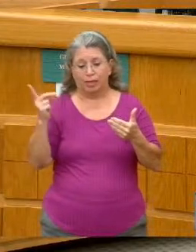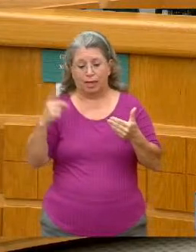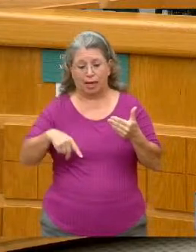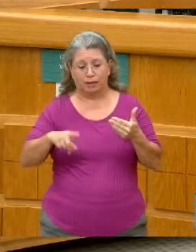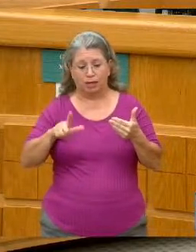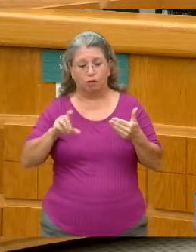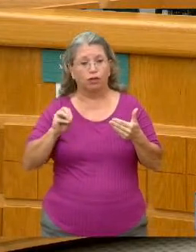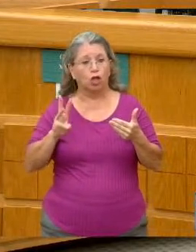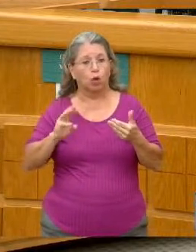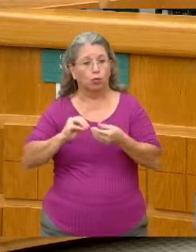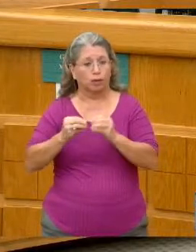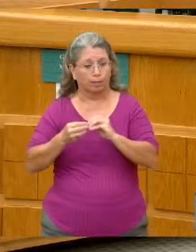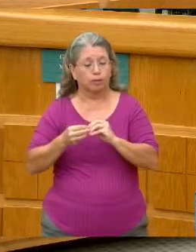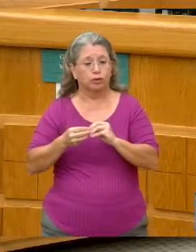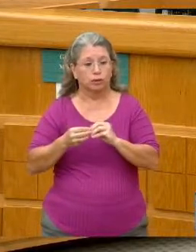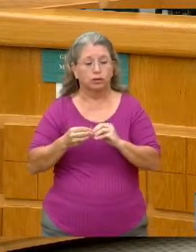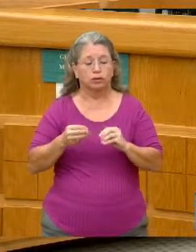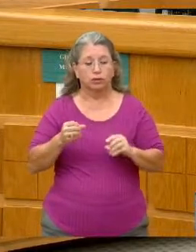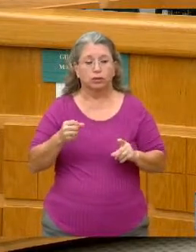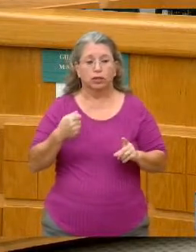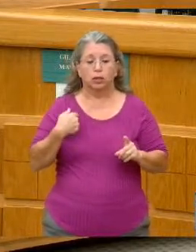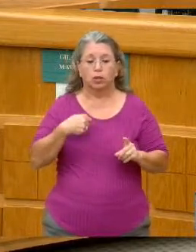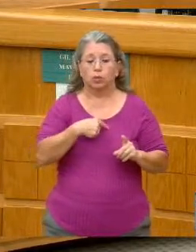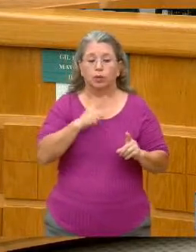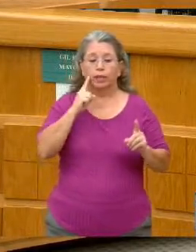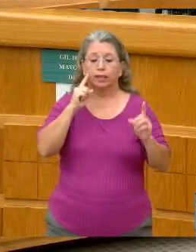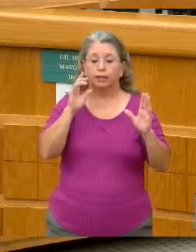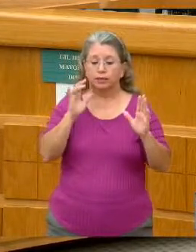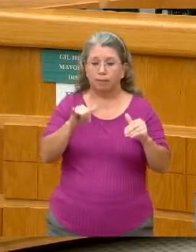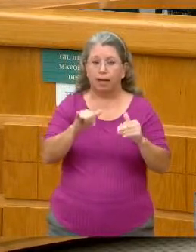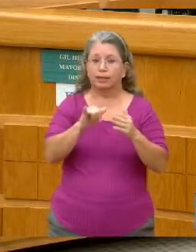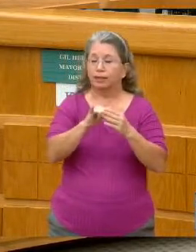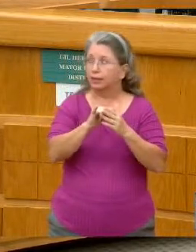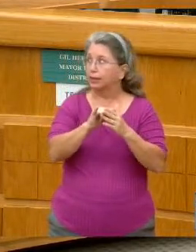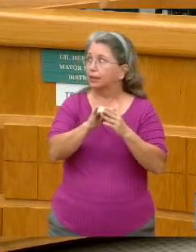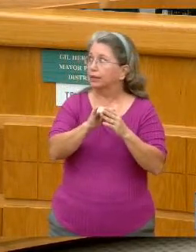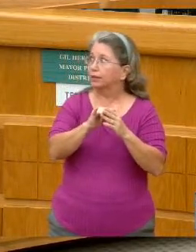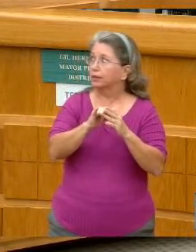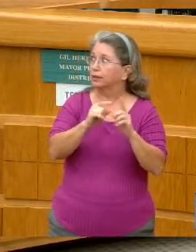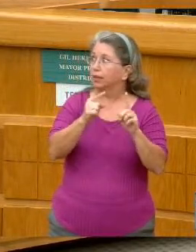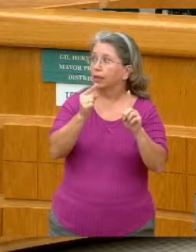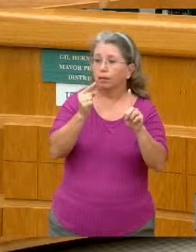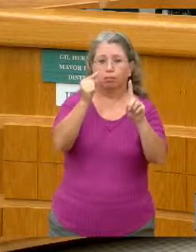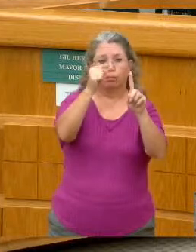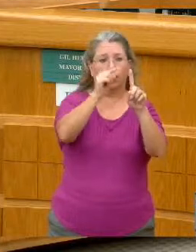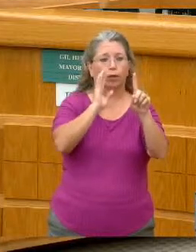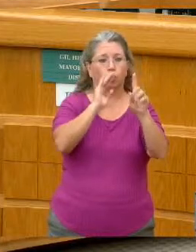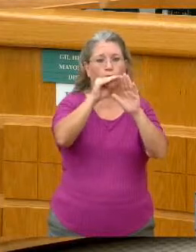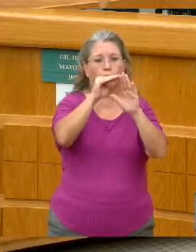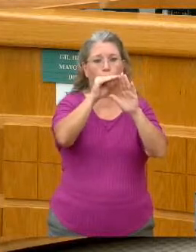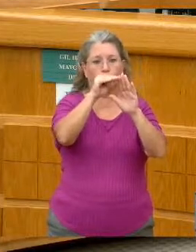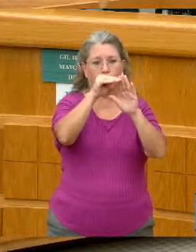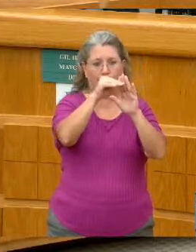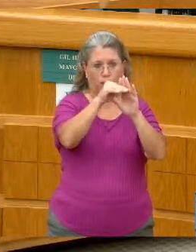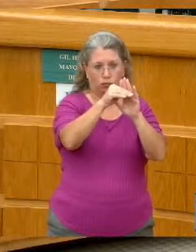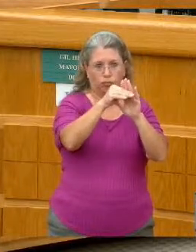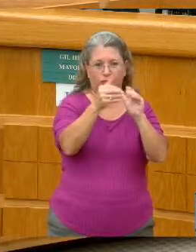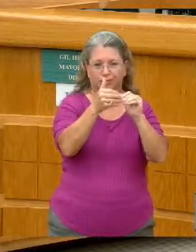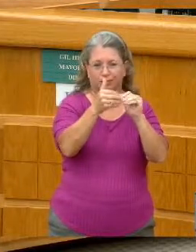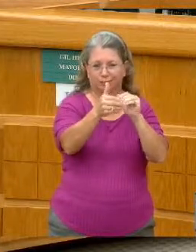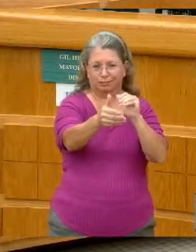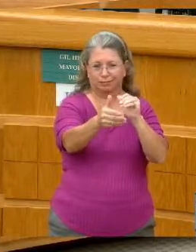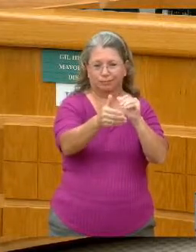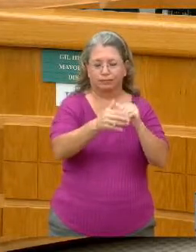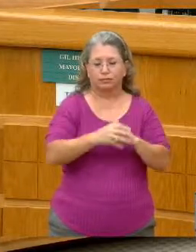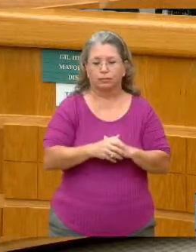it looking high. And we expect that this point will go down as we move forward. But still,